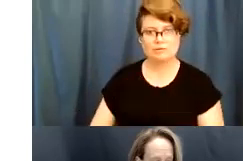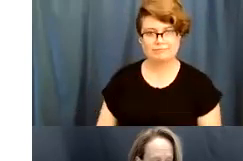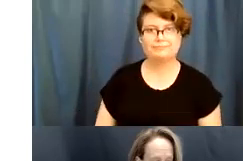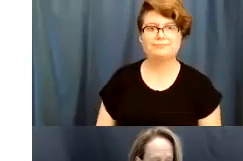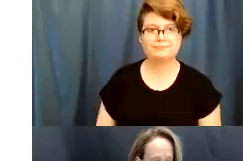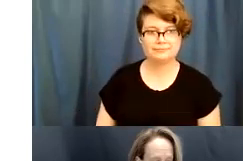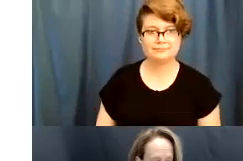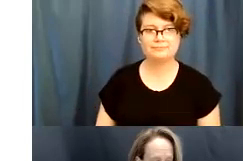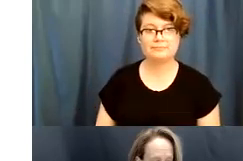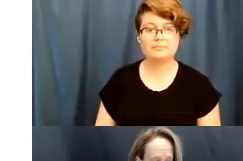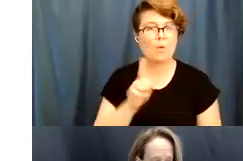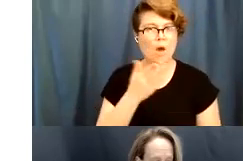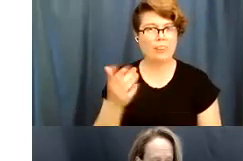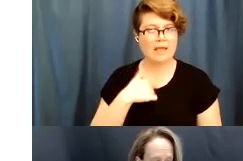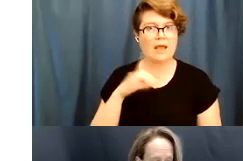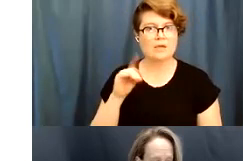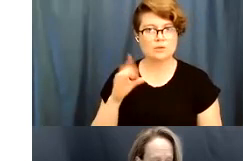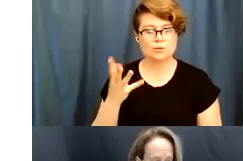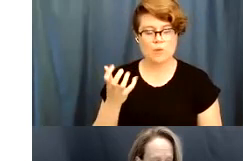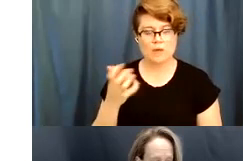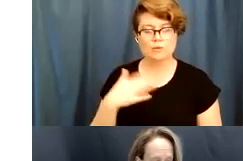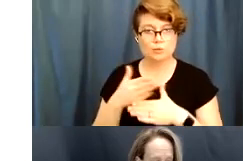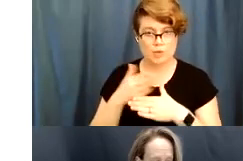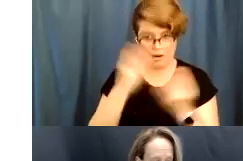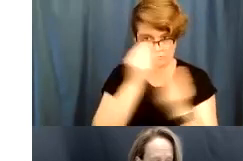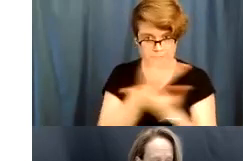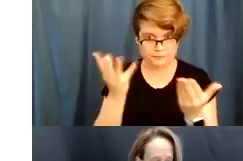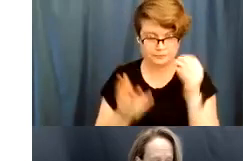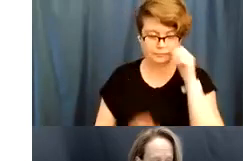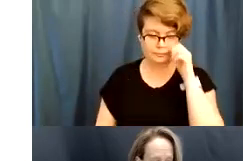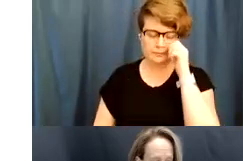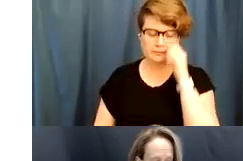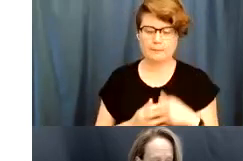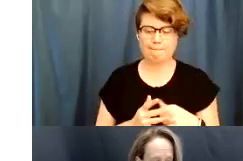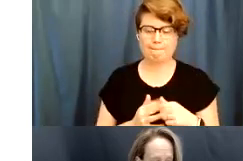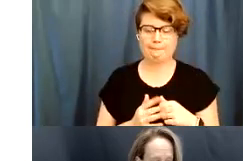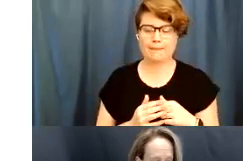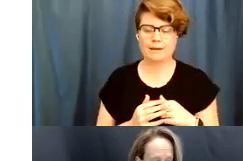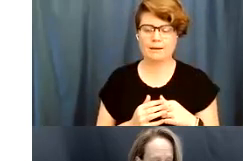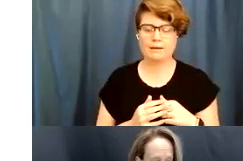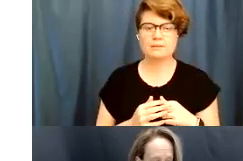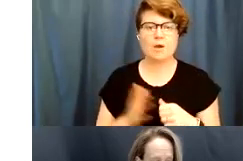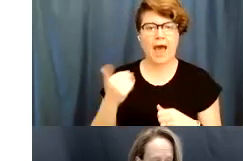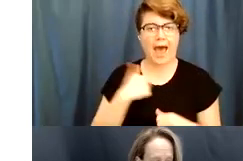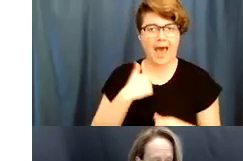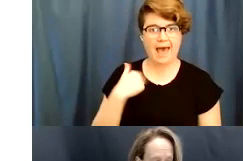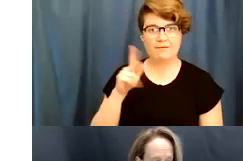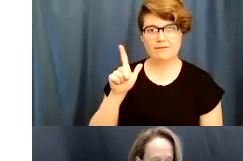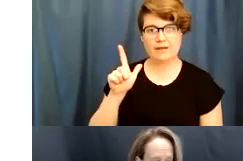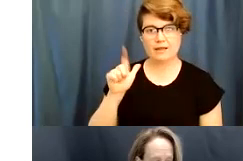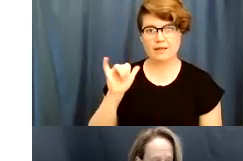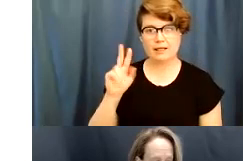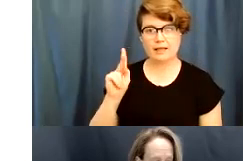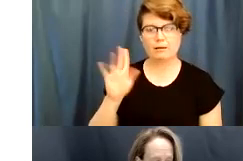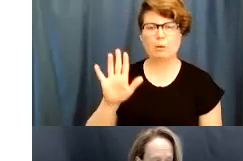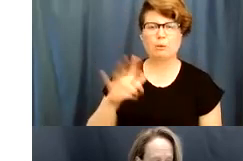One thing that I did want to share is I have a link. I actually don't have it right now, but